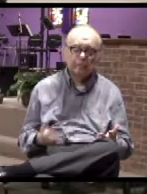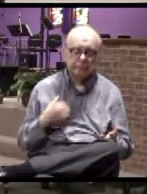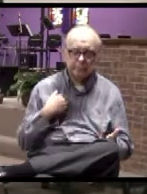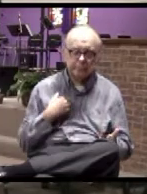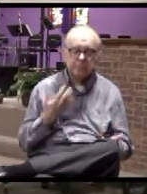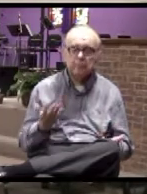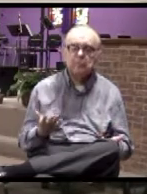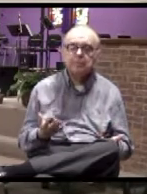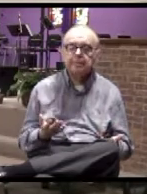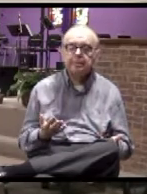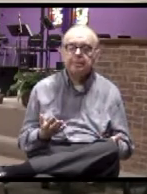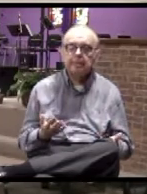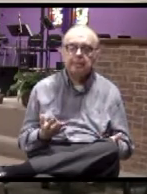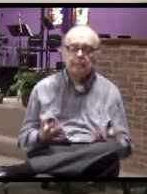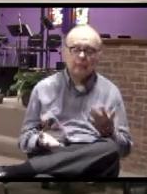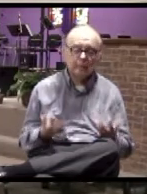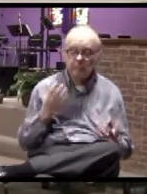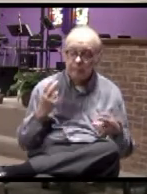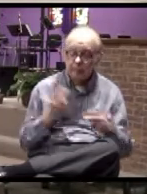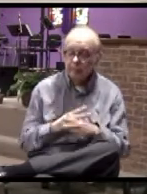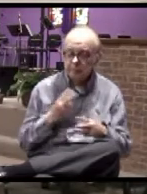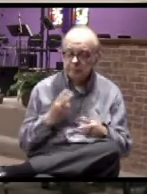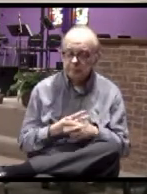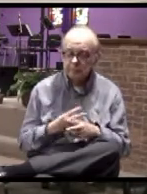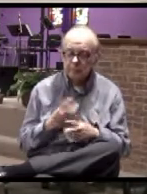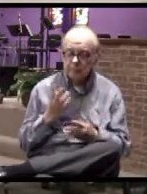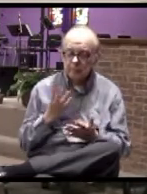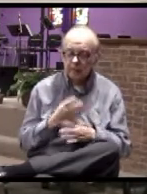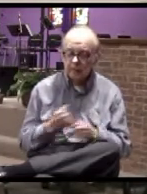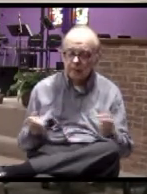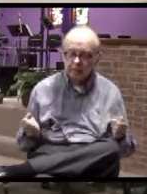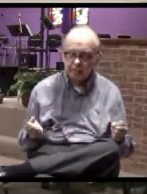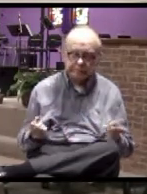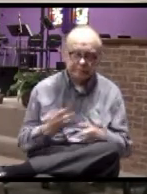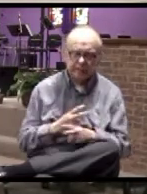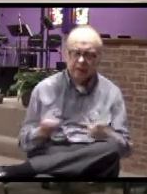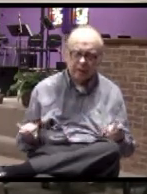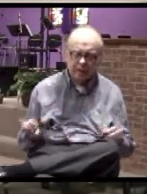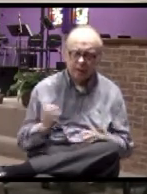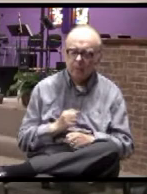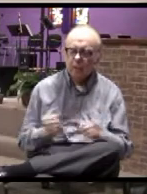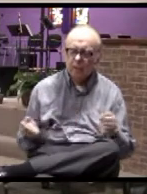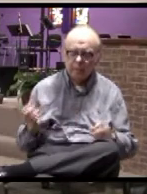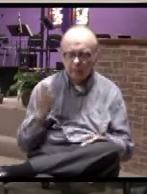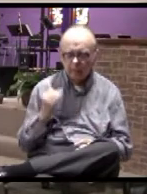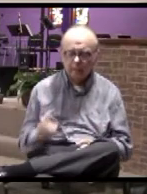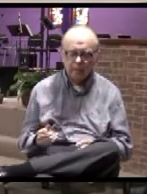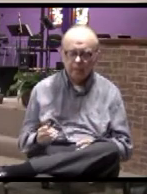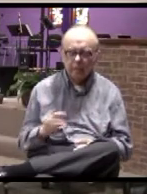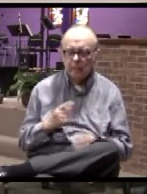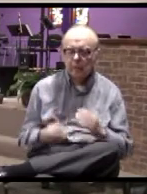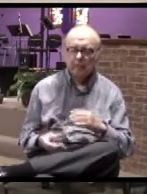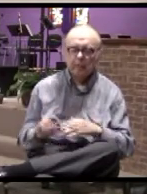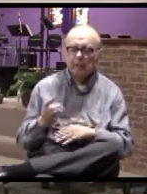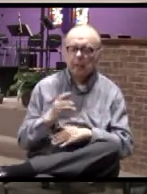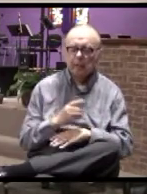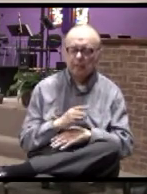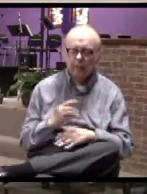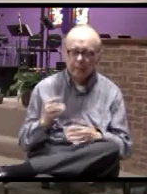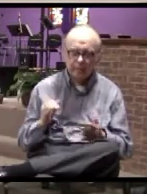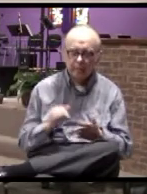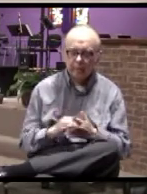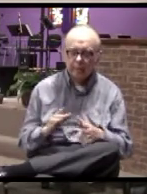have problems. They may be worse once you get saved. And you say, now why are you wanting me to do that? Because at the end of this life, they're